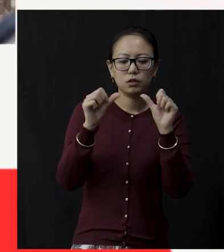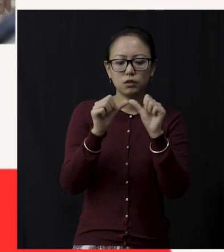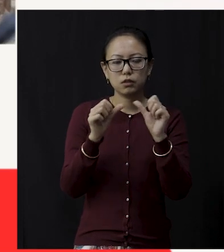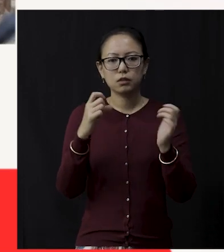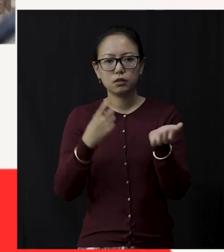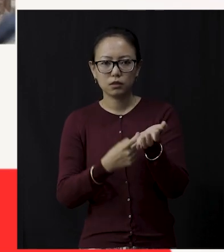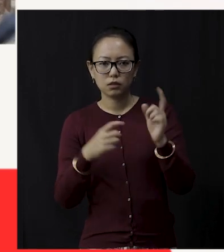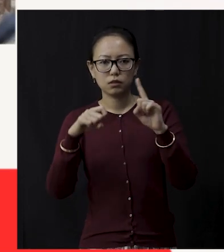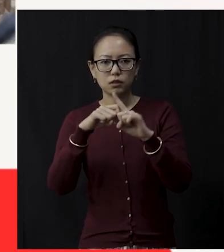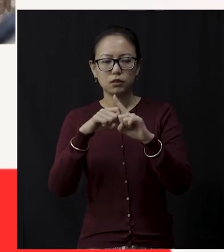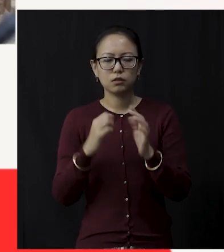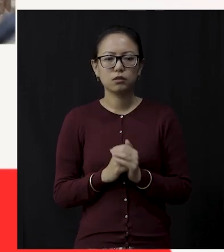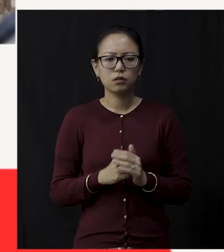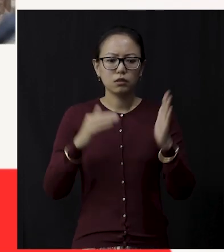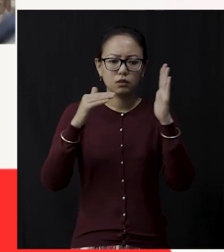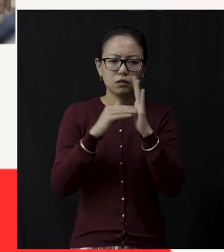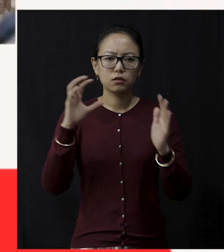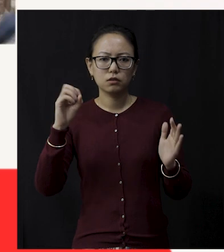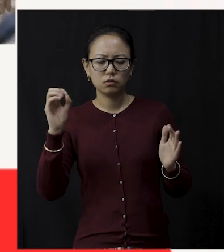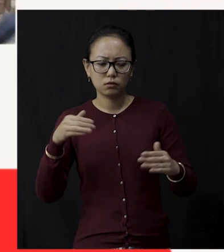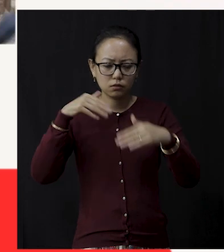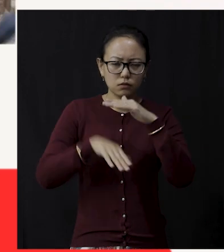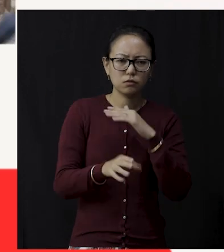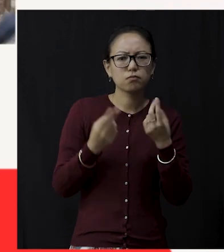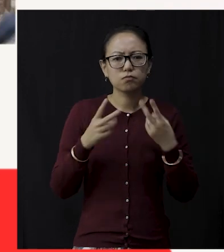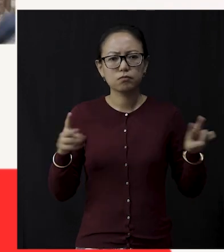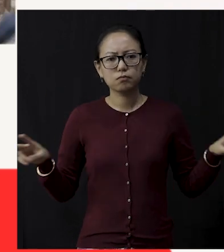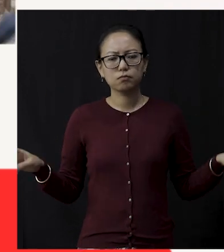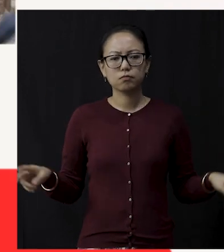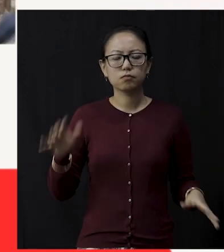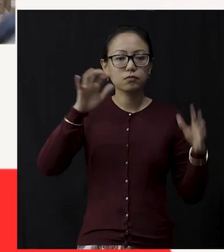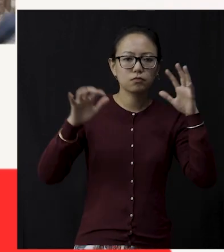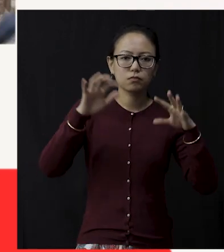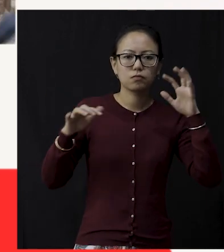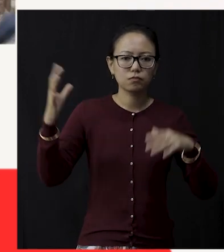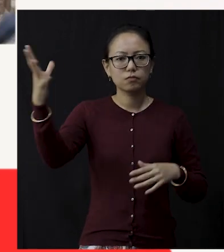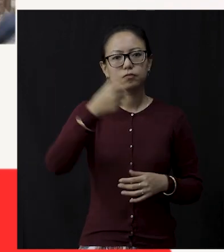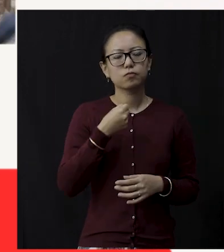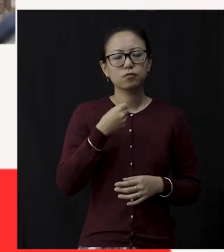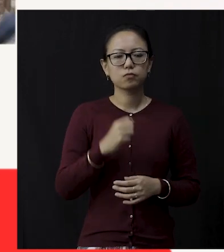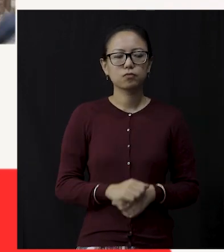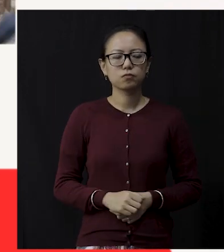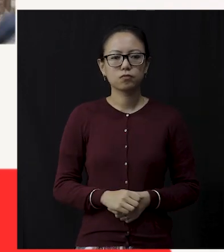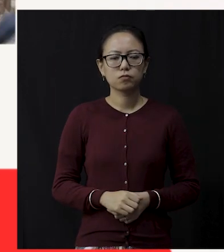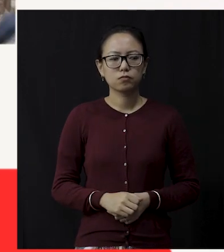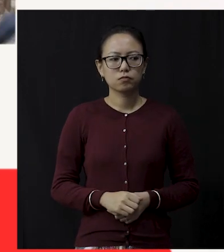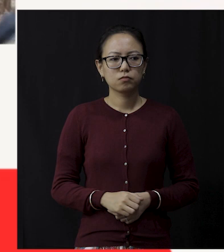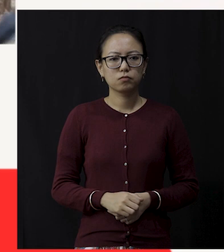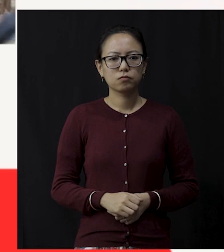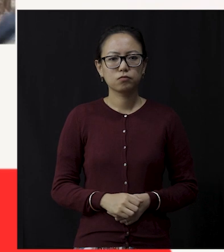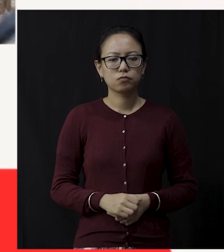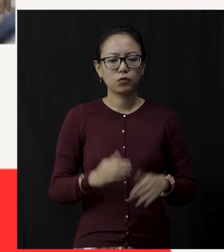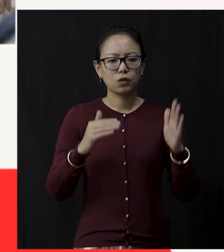animals. Okay, the zoo is a place. Is we will let's say zoo is the